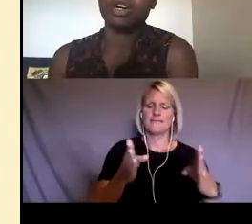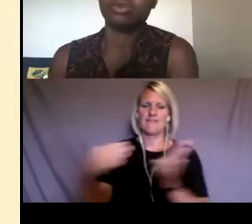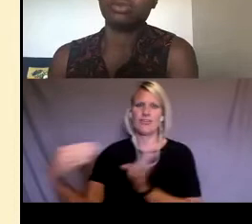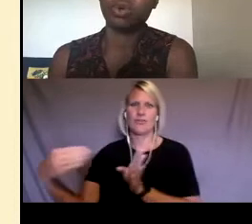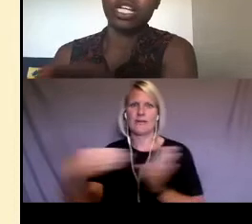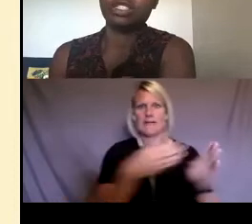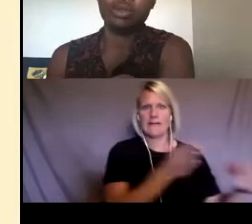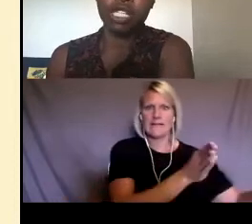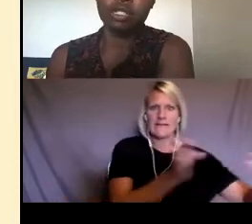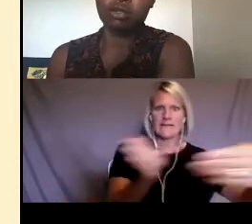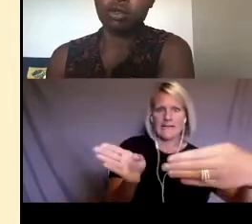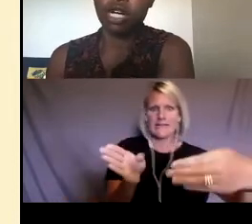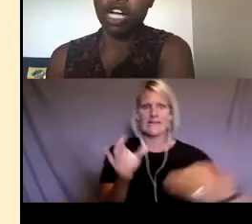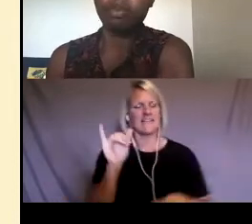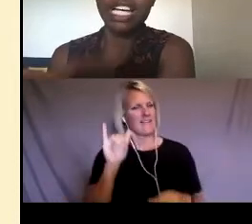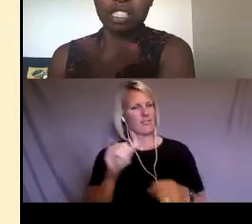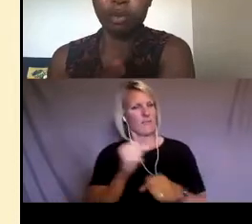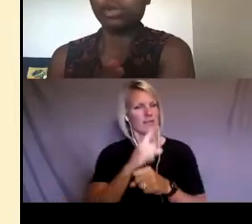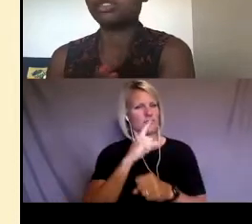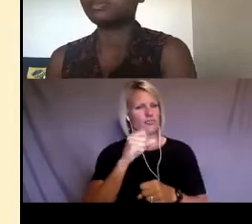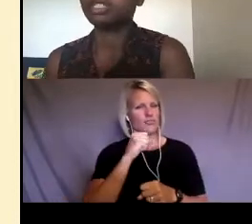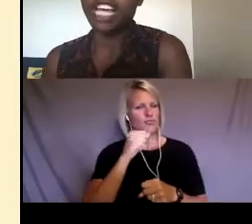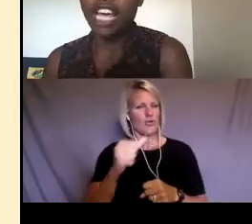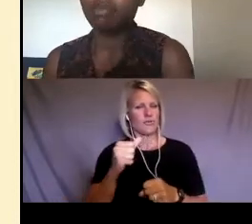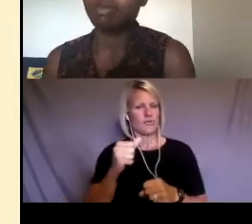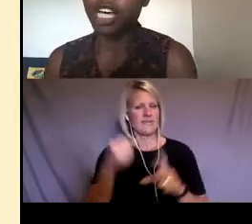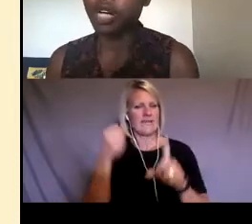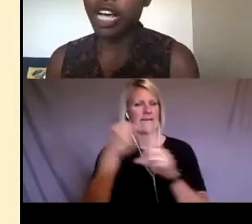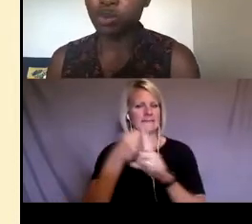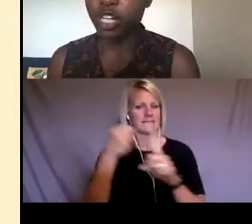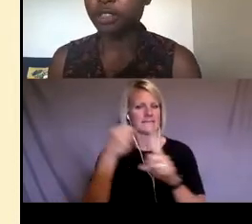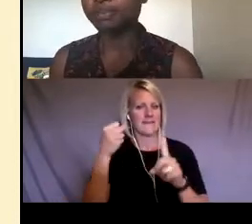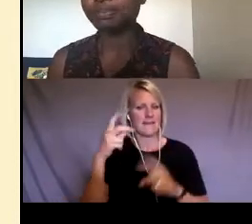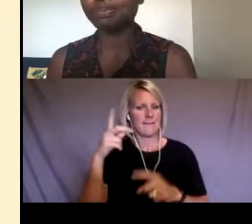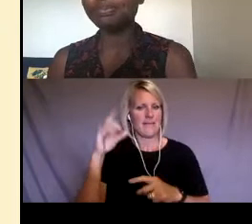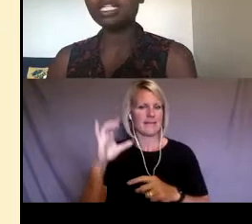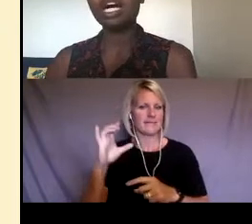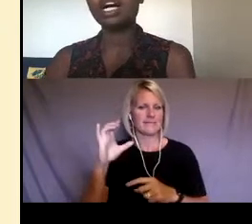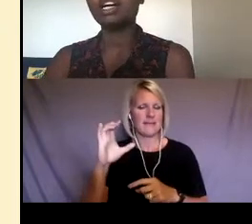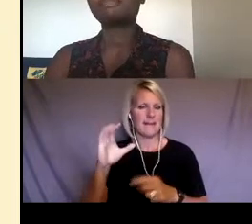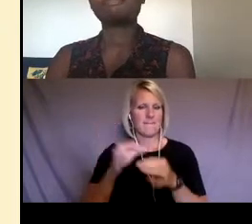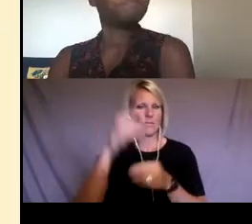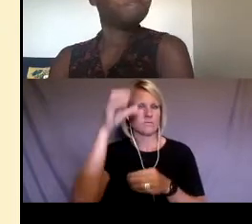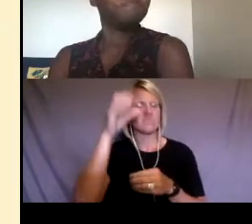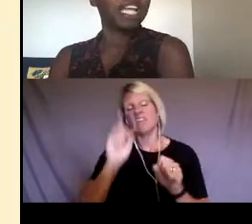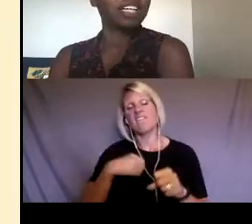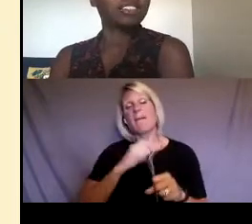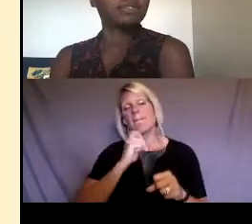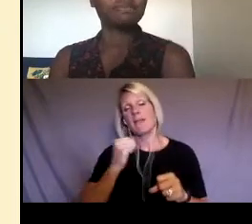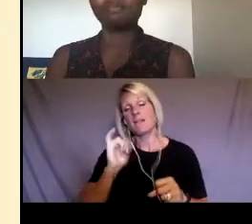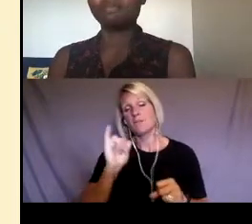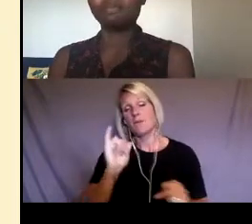that you don't run into these little plastic posts. They can be metal as well. Right. This is